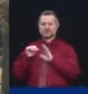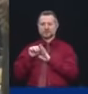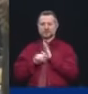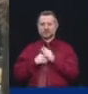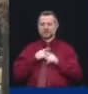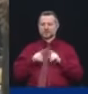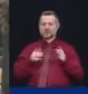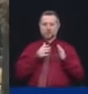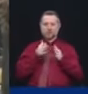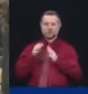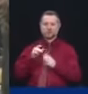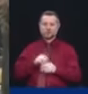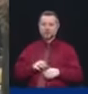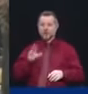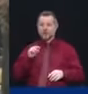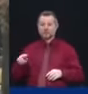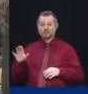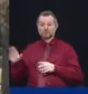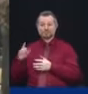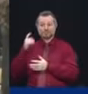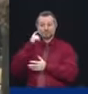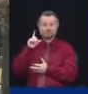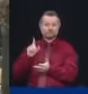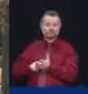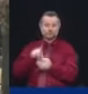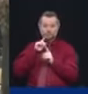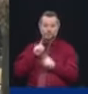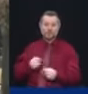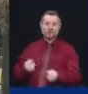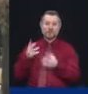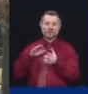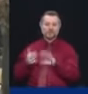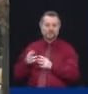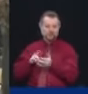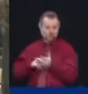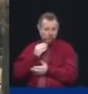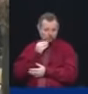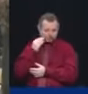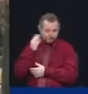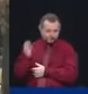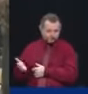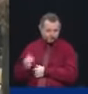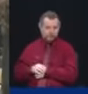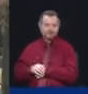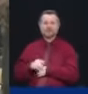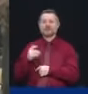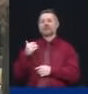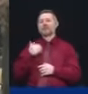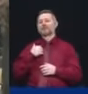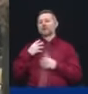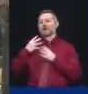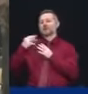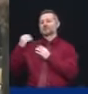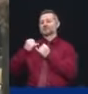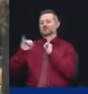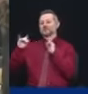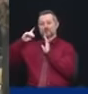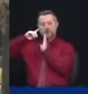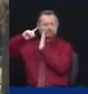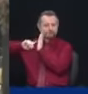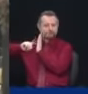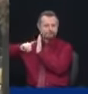of Connecticut just did a report on the number of deaths in nursing homes, basically what they, an outside report. Basically what they said is different